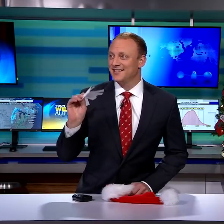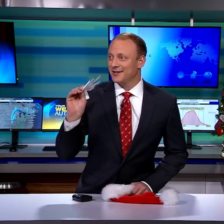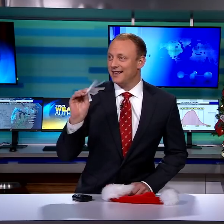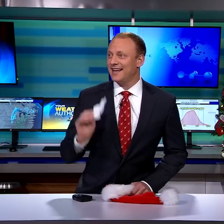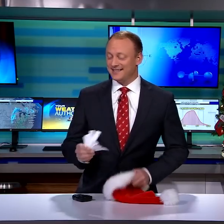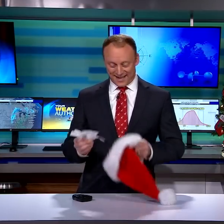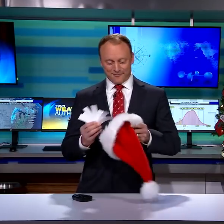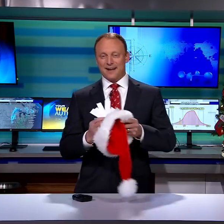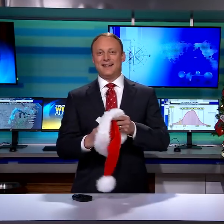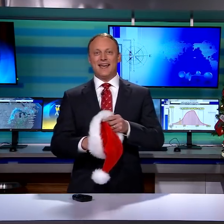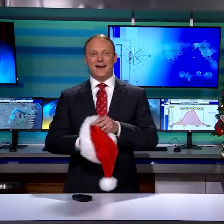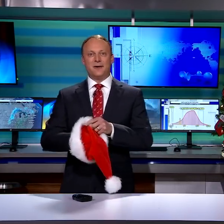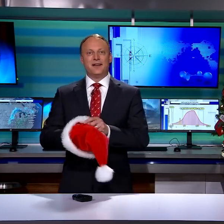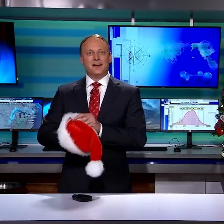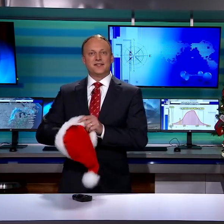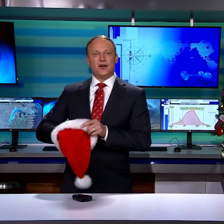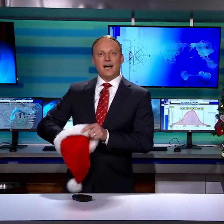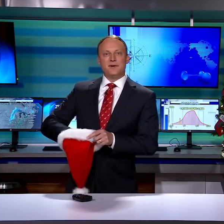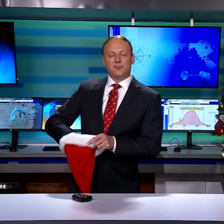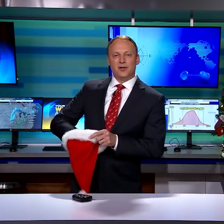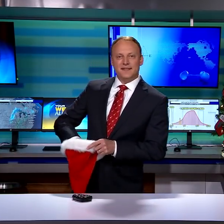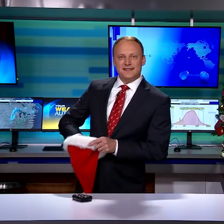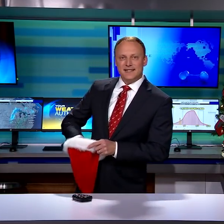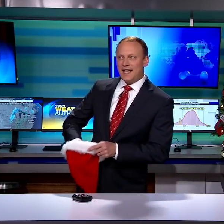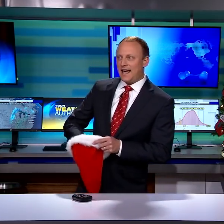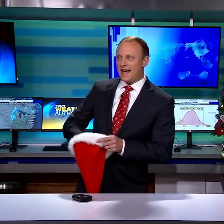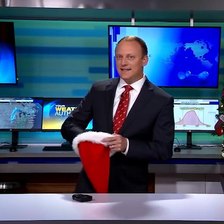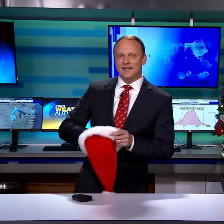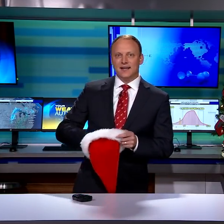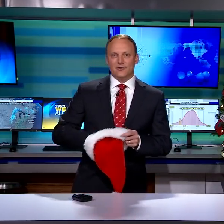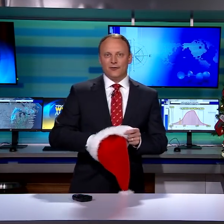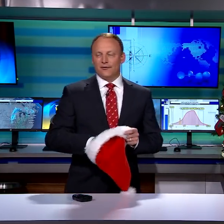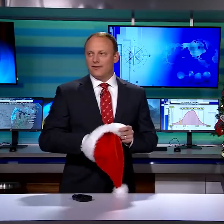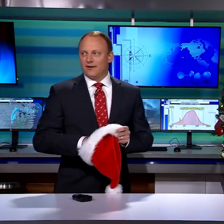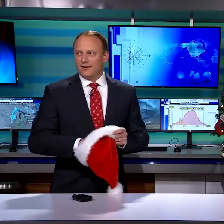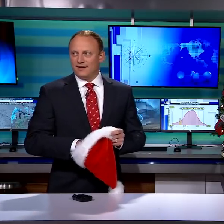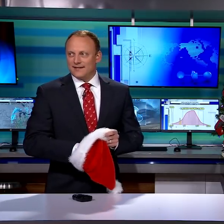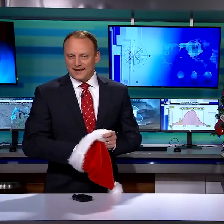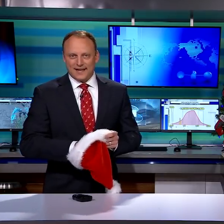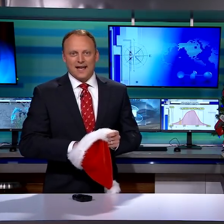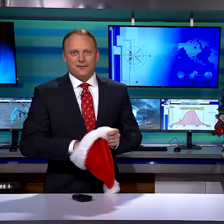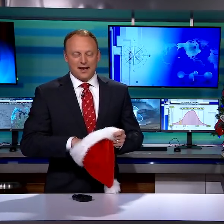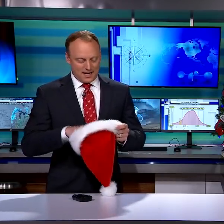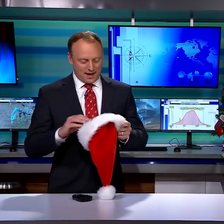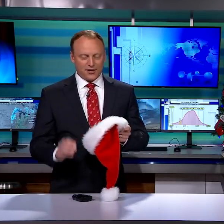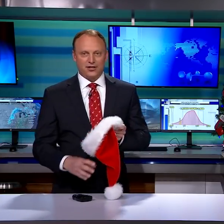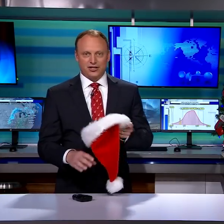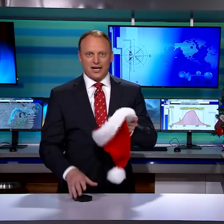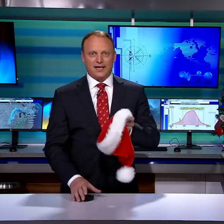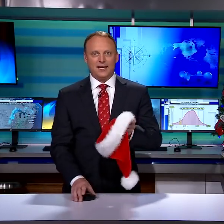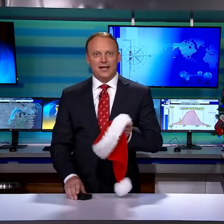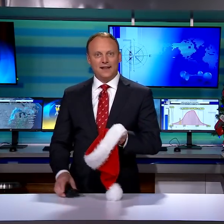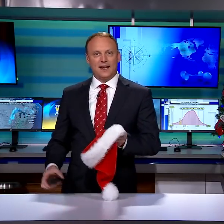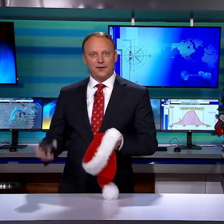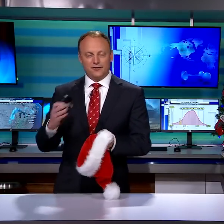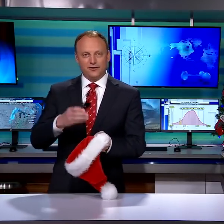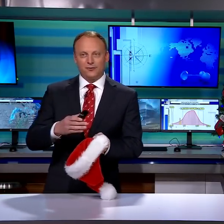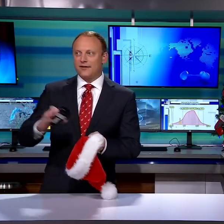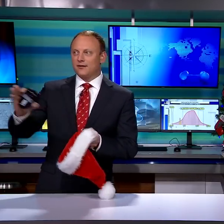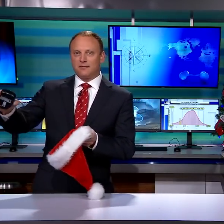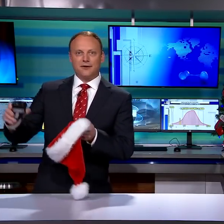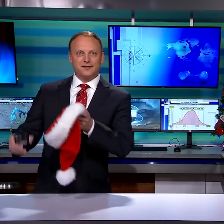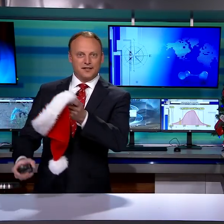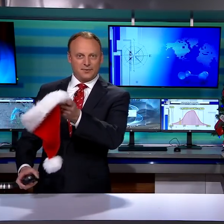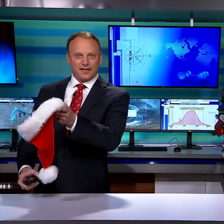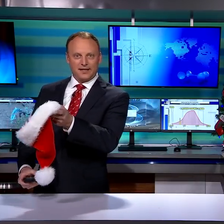the scenes here at KSAT right now. So I'm going to put these in a hat. Santa Adam. Santa Adam, and I'm going to shake it, and then I'm going to do the